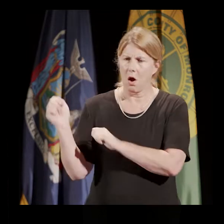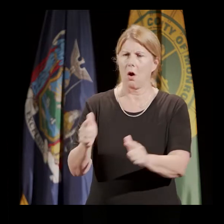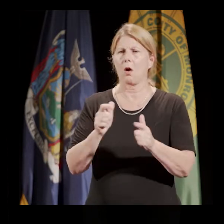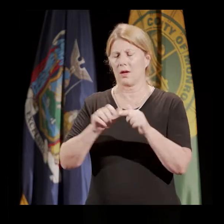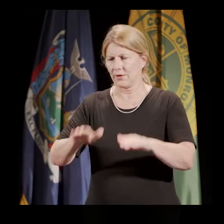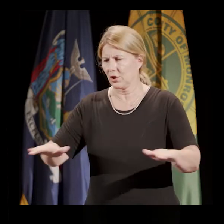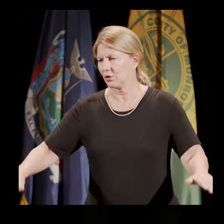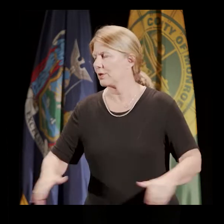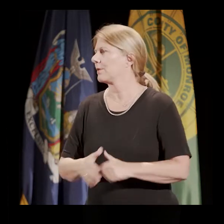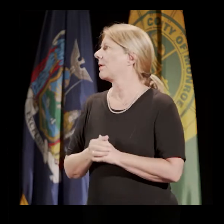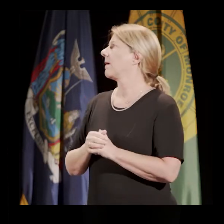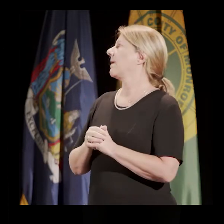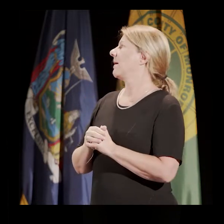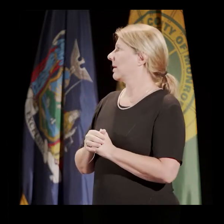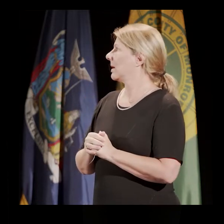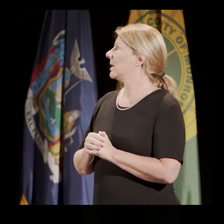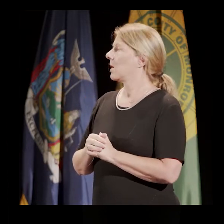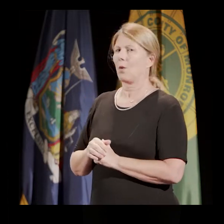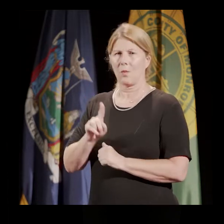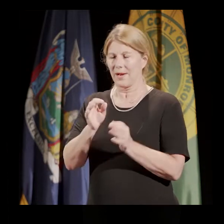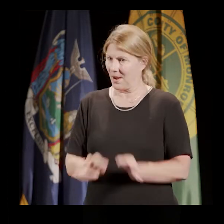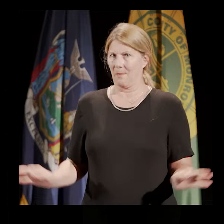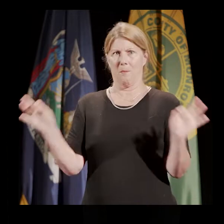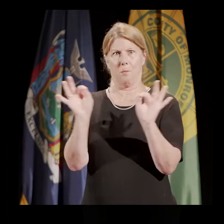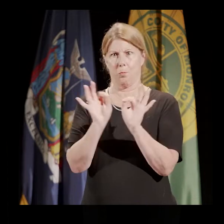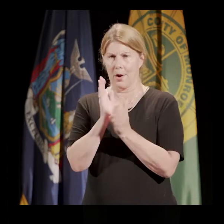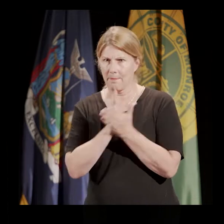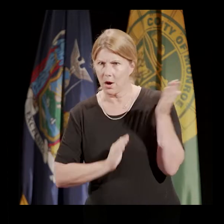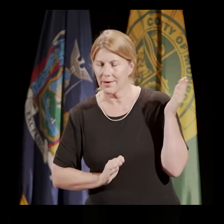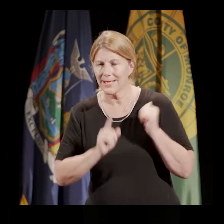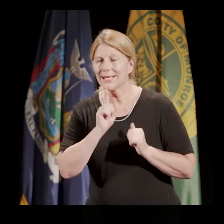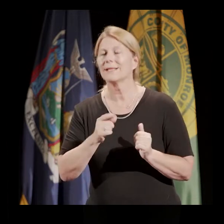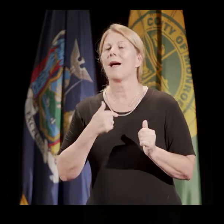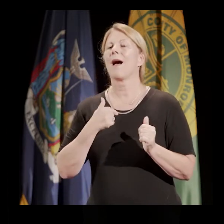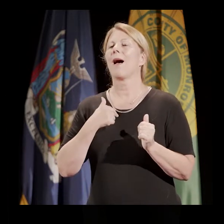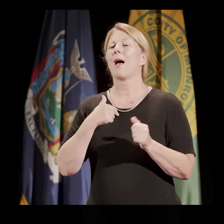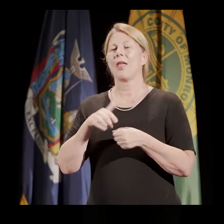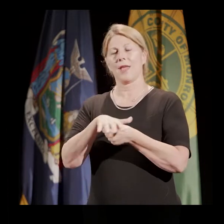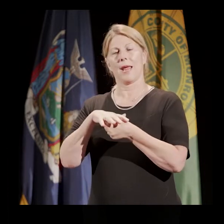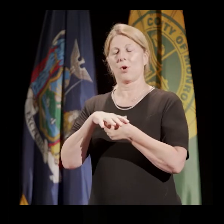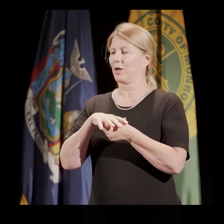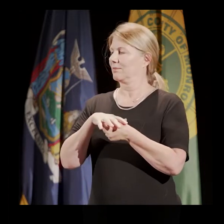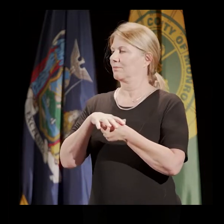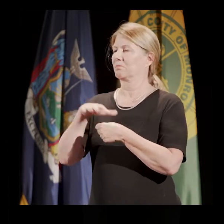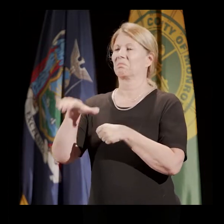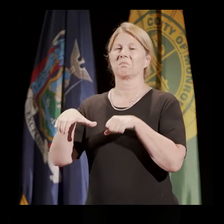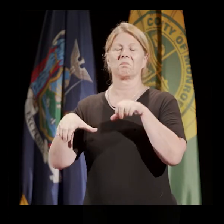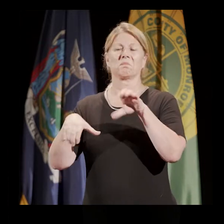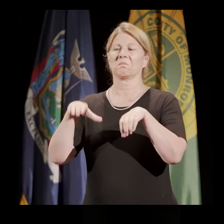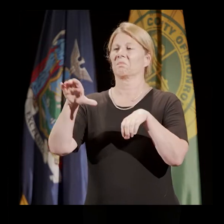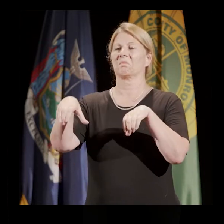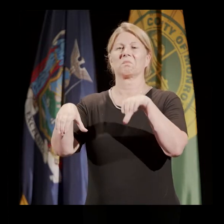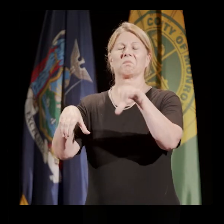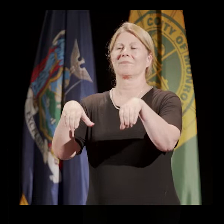And one critical component of that environment is the neighborhood, the village. Hope-filled cities with an exciting future have